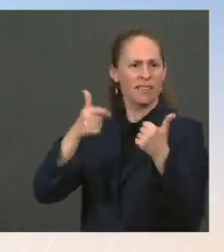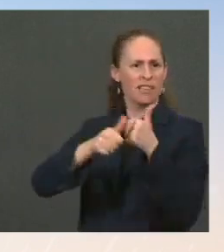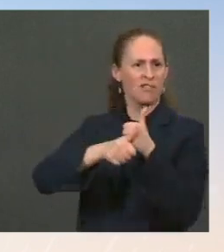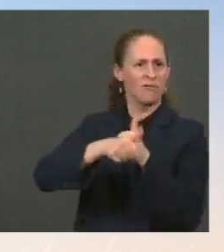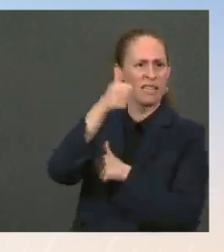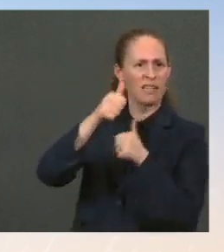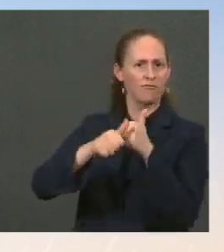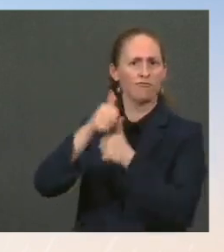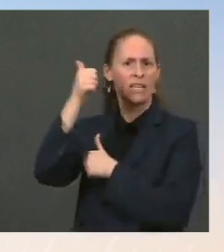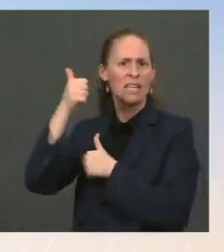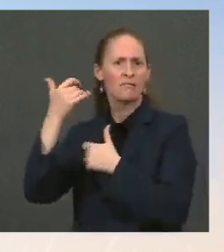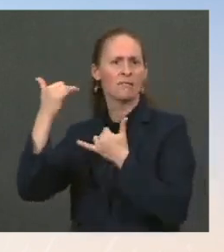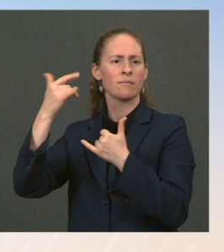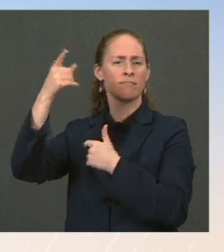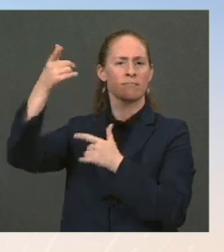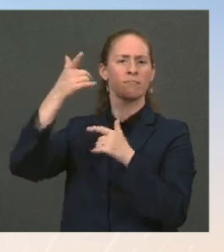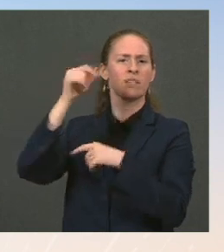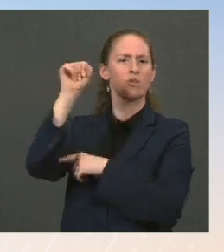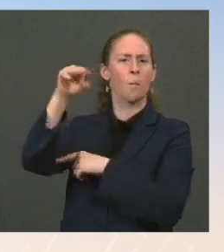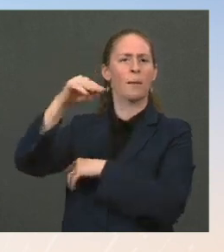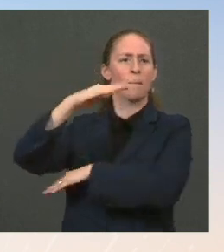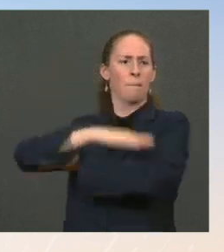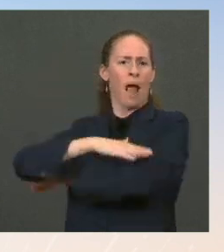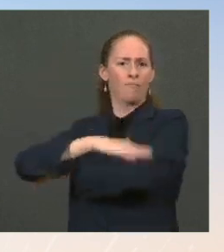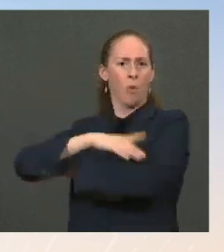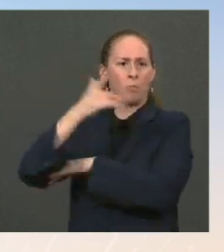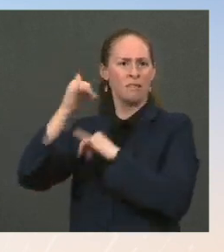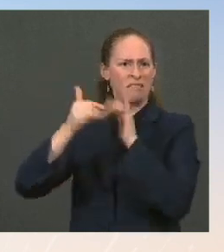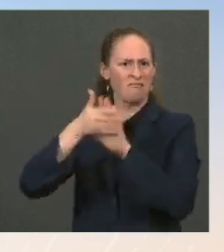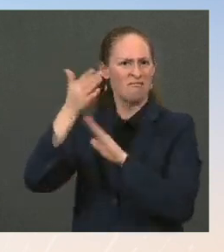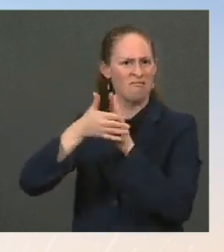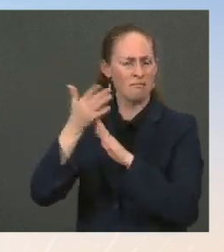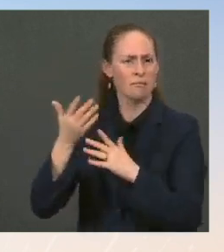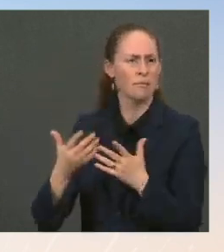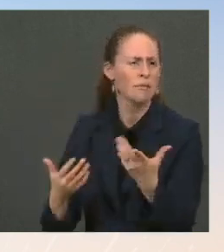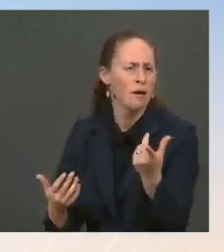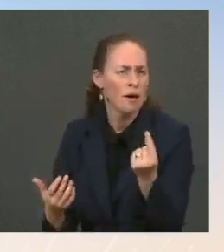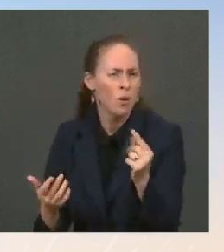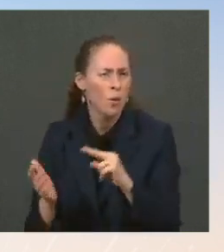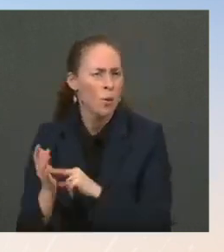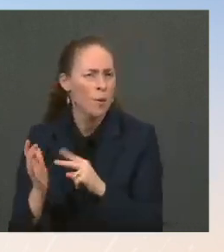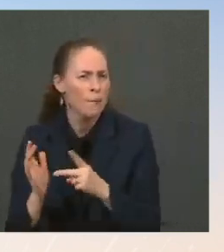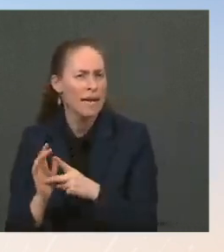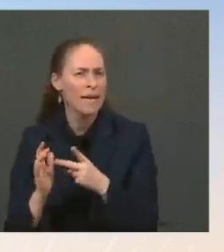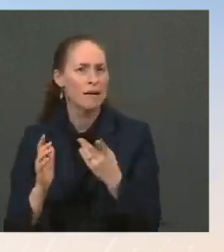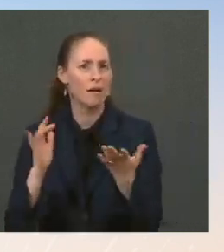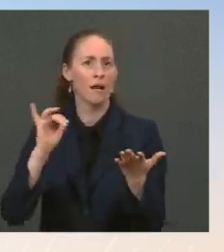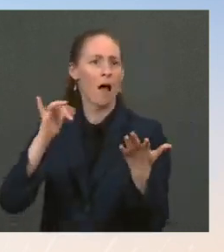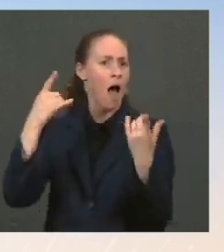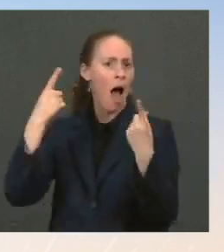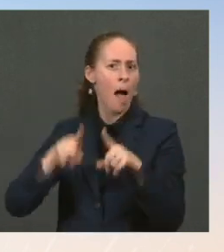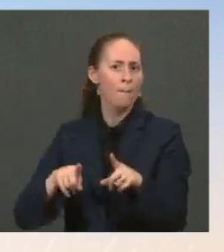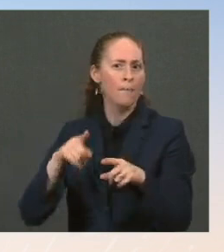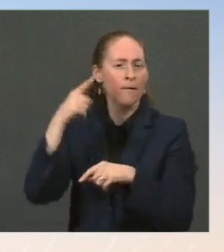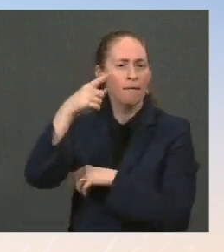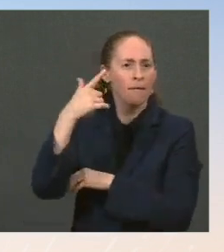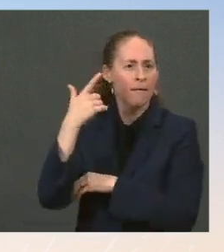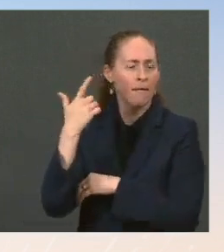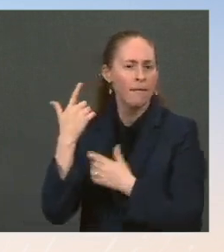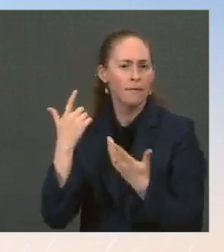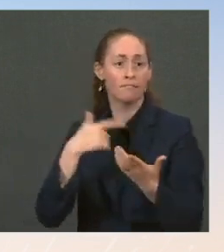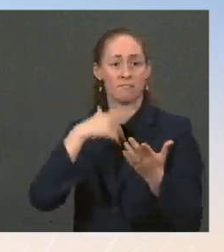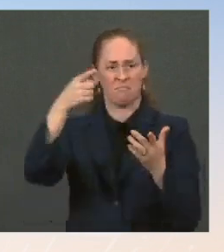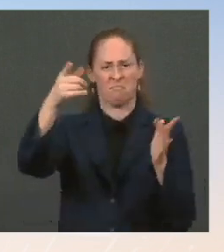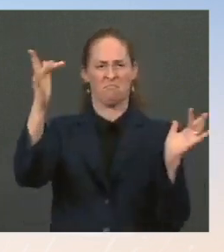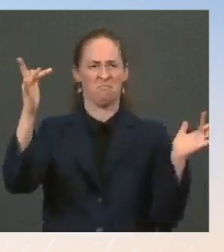that are still operating? You mean like the one that happened in California? Right. I would really point you to the Department of Energy